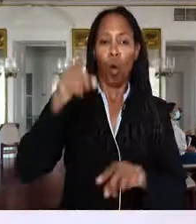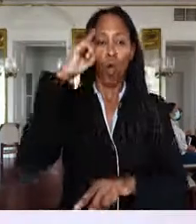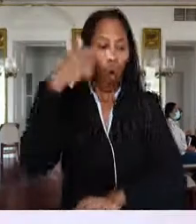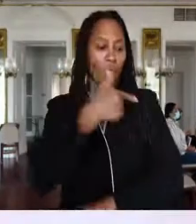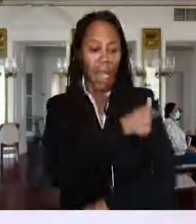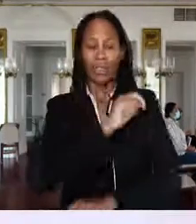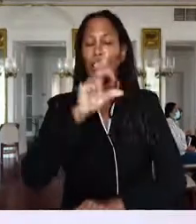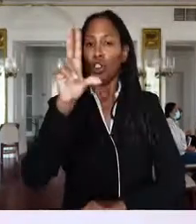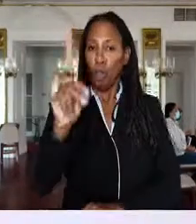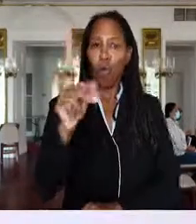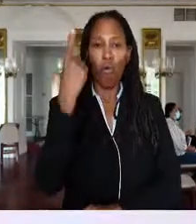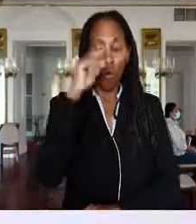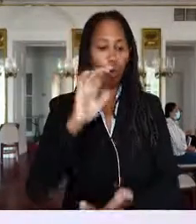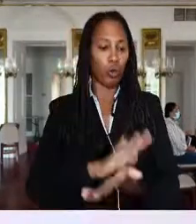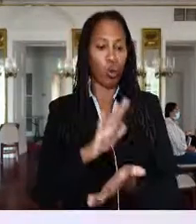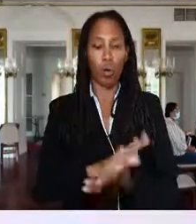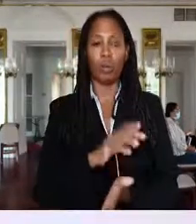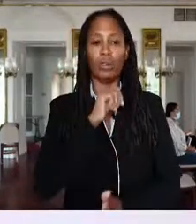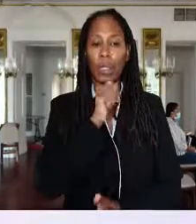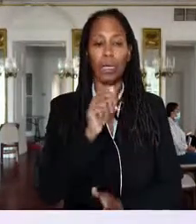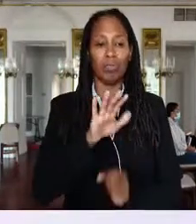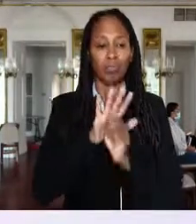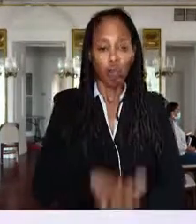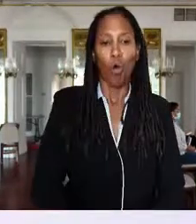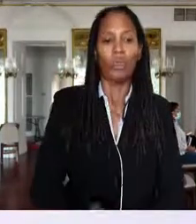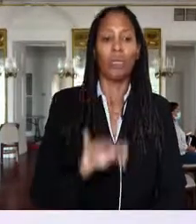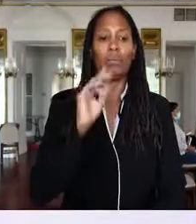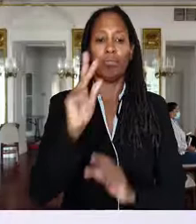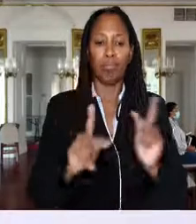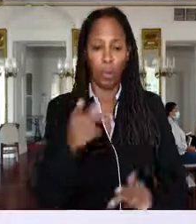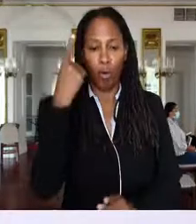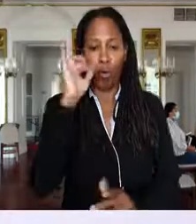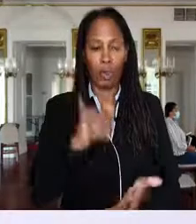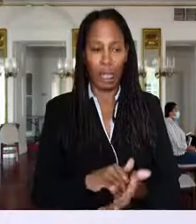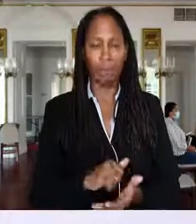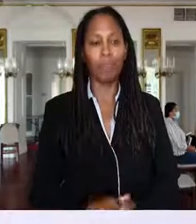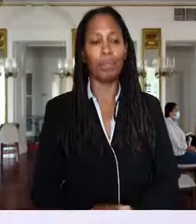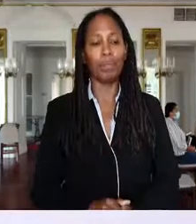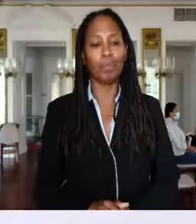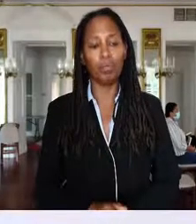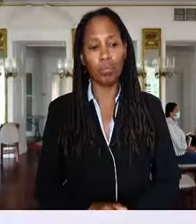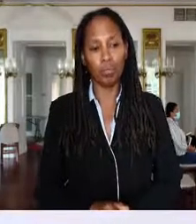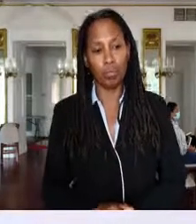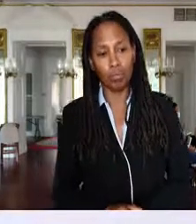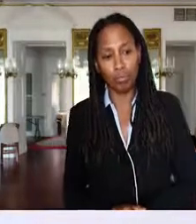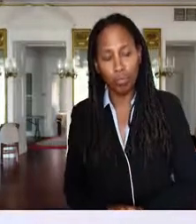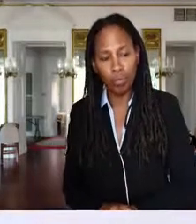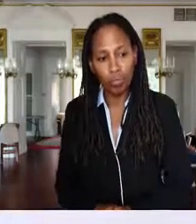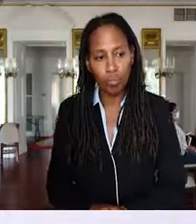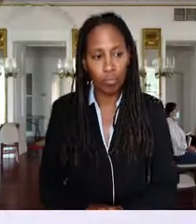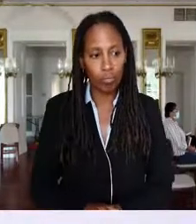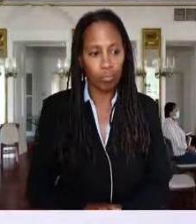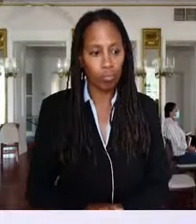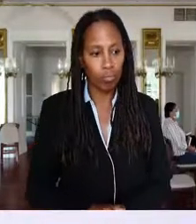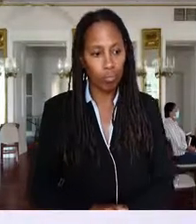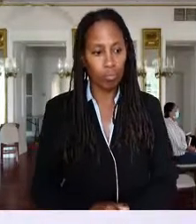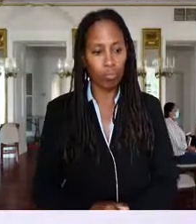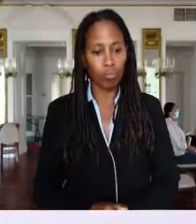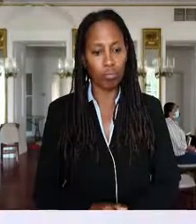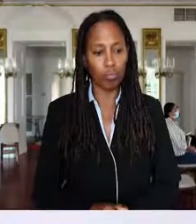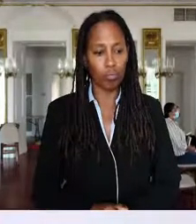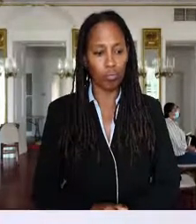nor for students. You know, sir, I just have a few more questions quickly. I know you spoke of the territory, the